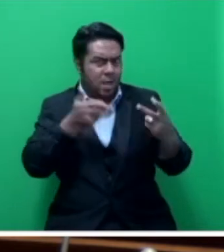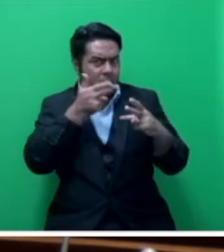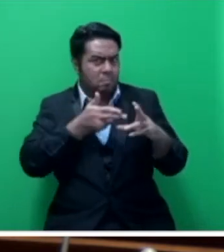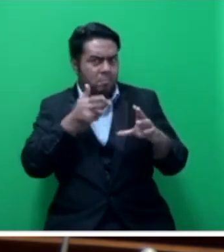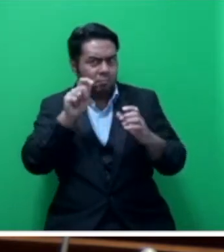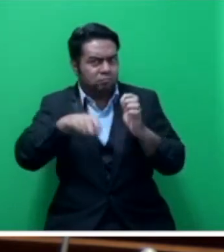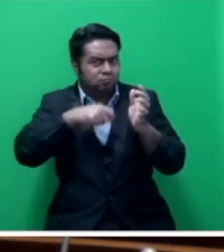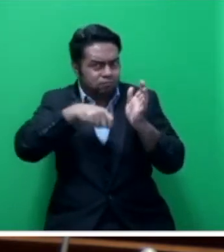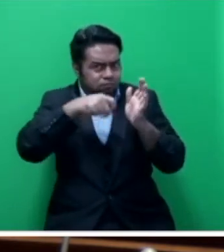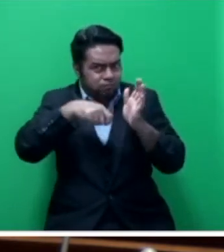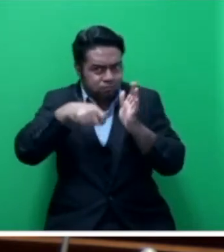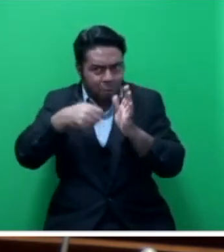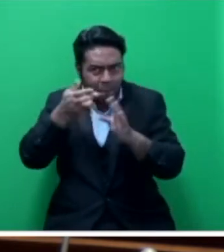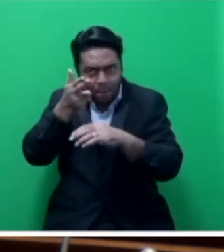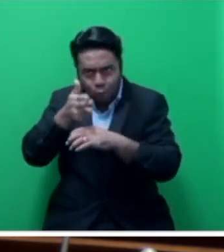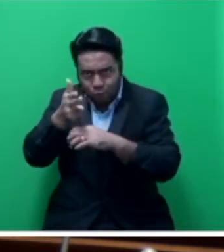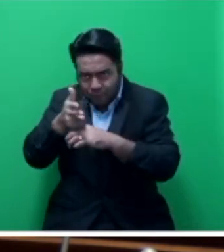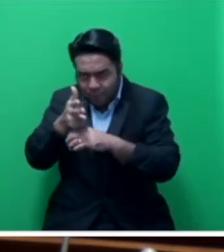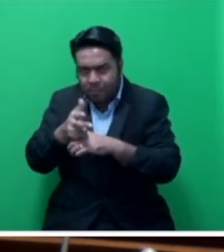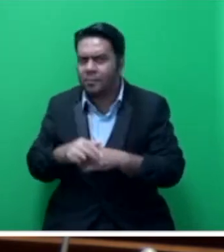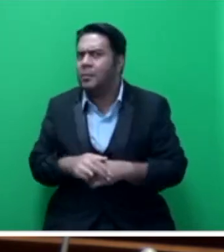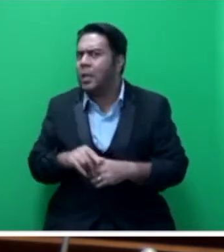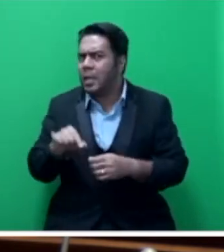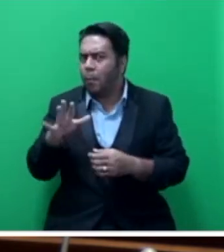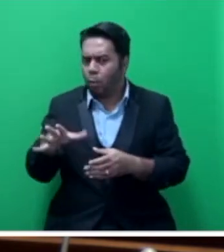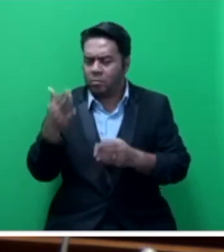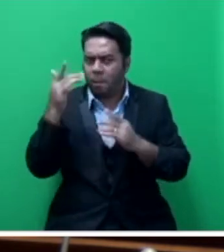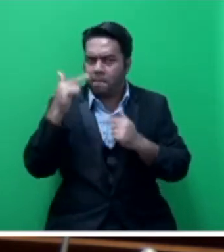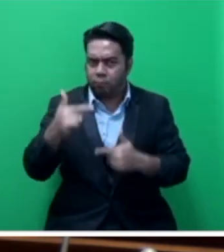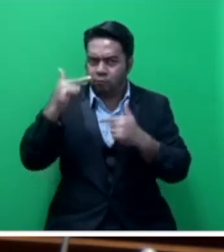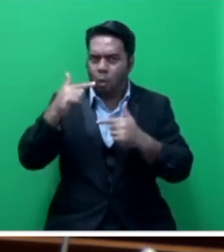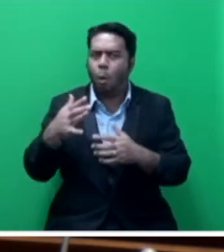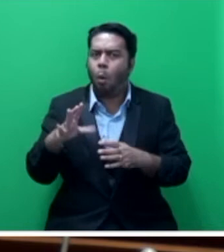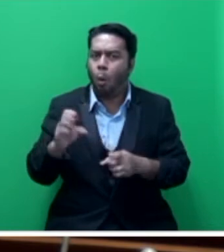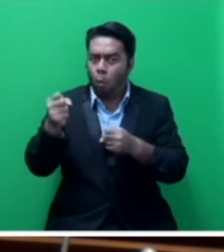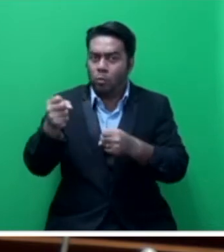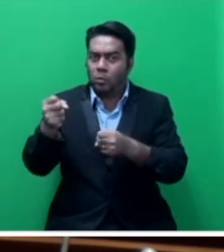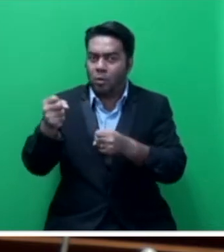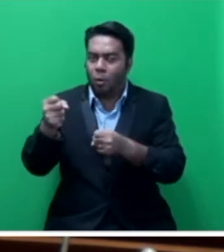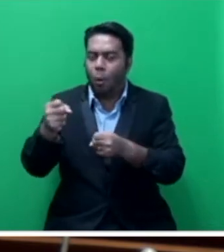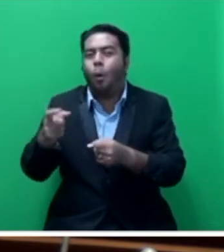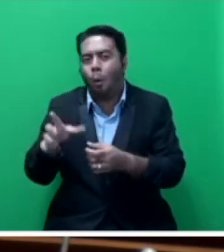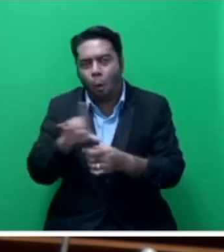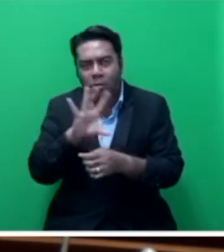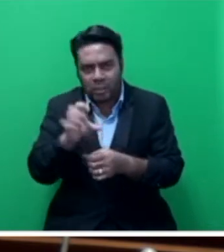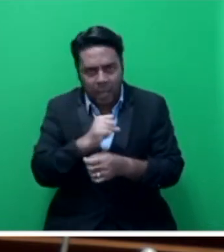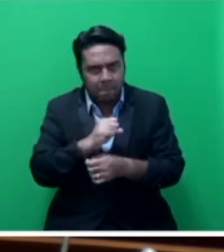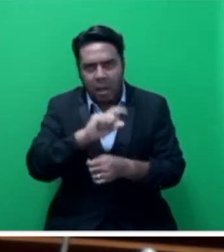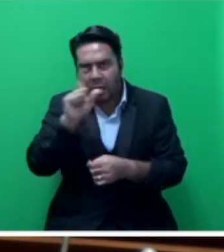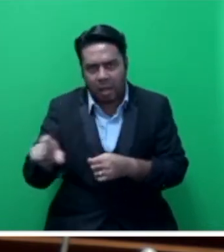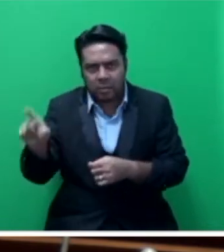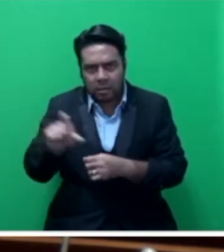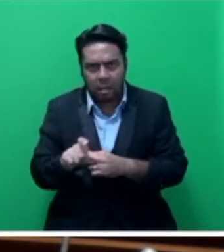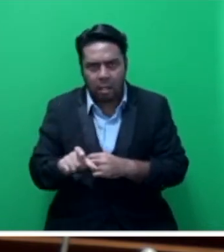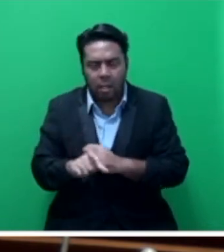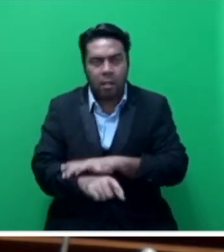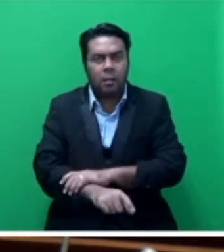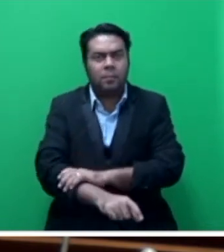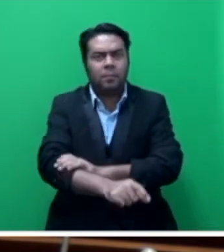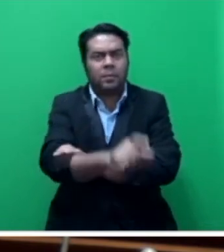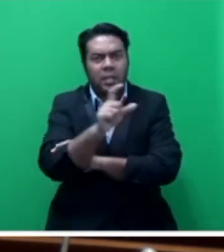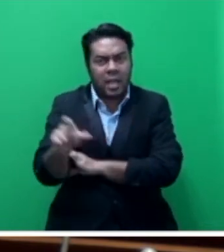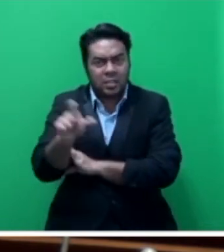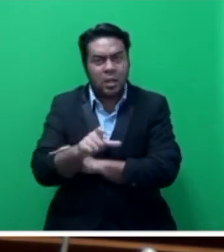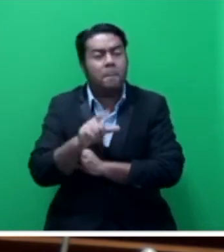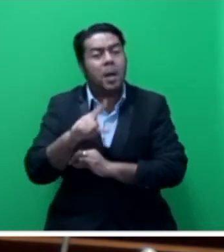generally throughout the world were either postponed or cancelled. In a concerted effort to support our film industry,